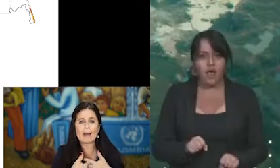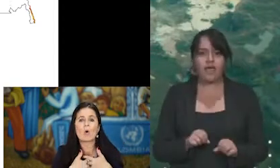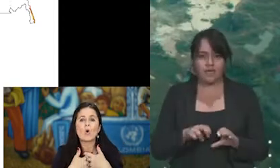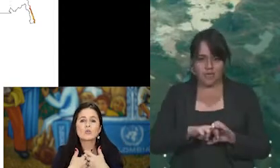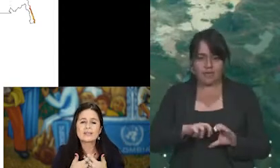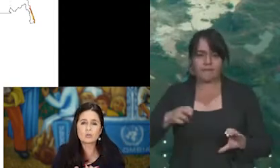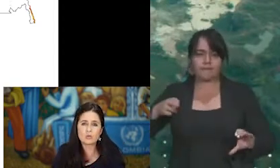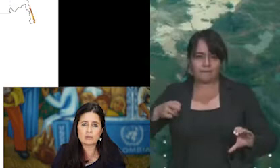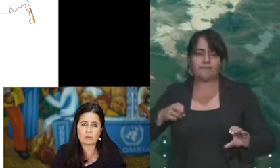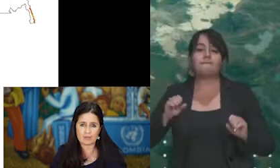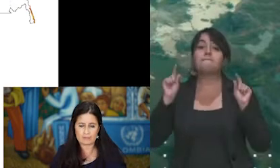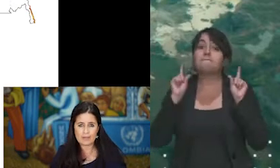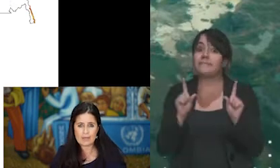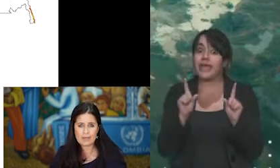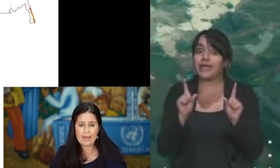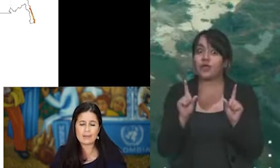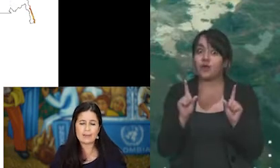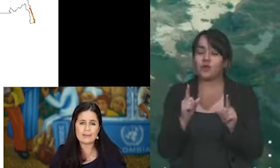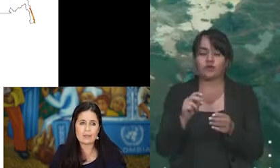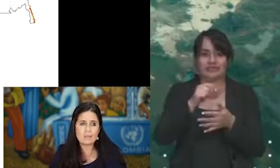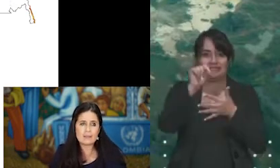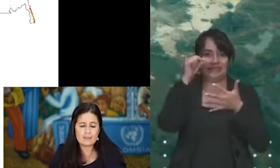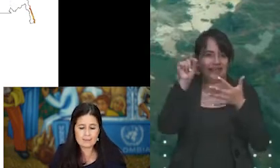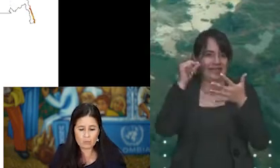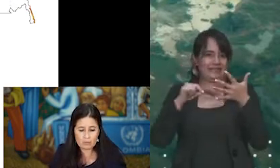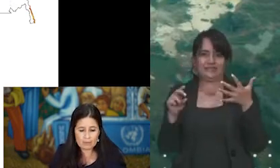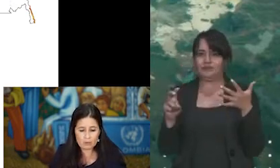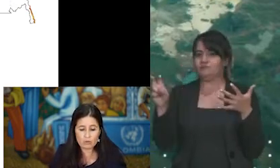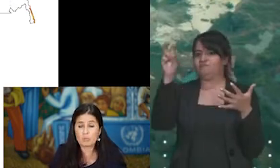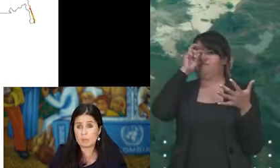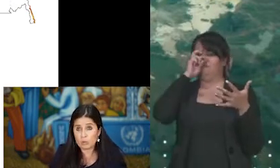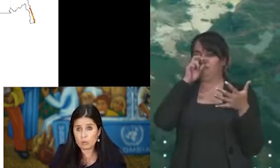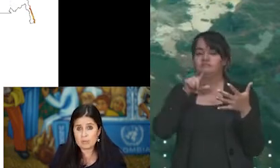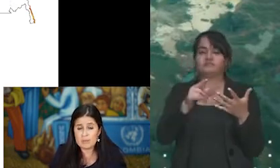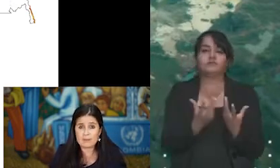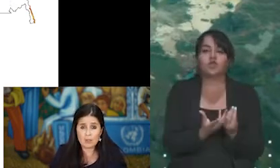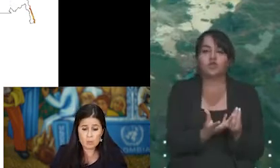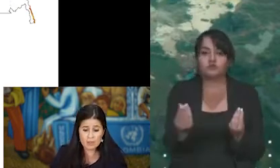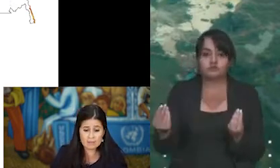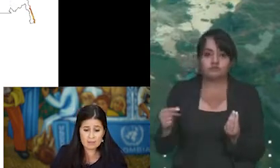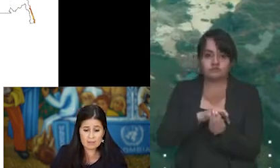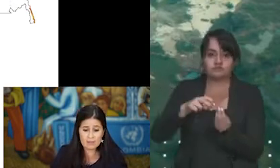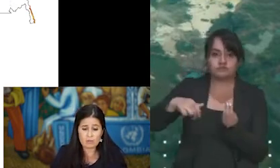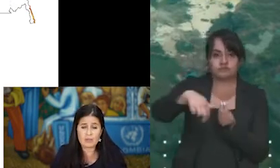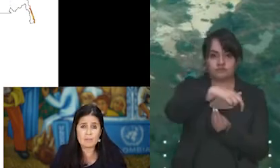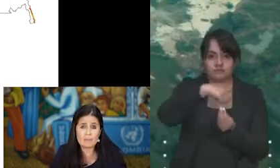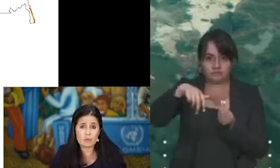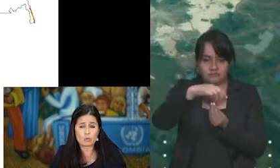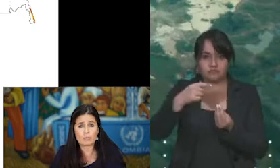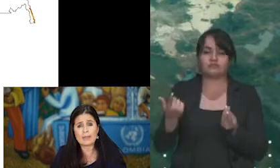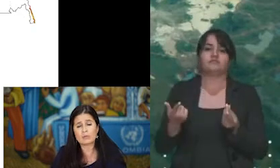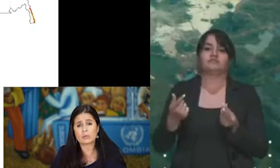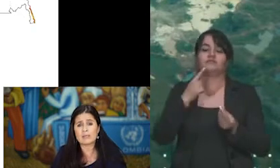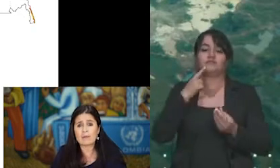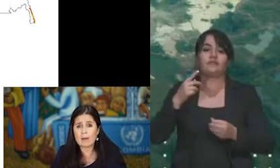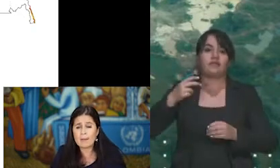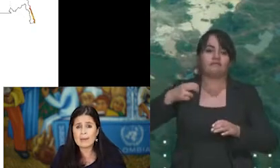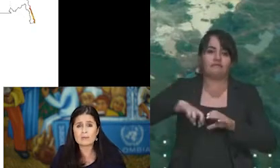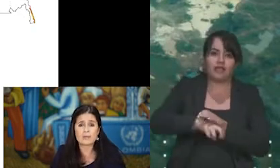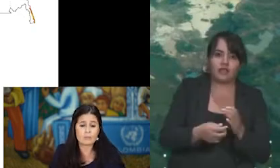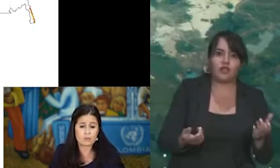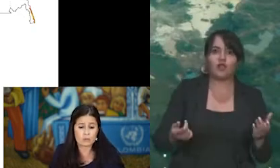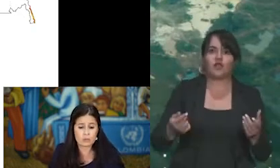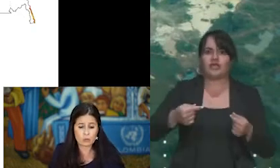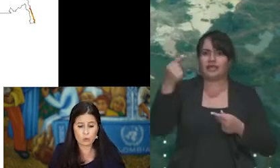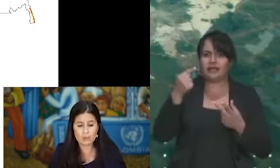other conditions. And here, generally speaking, we're talking about ethnic communities, urban perimeters,